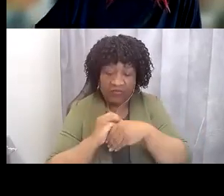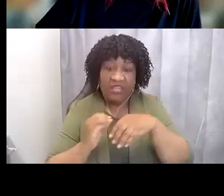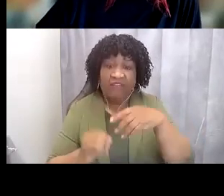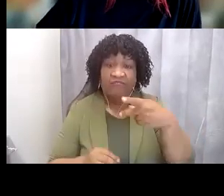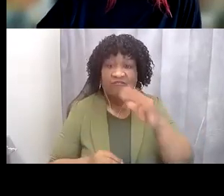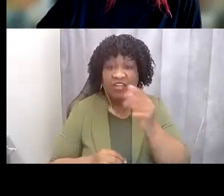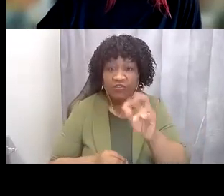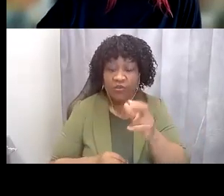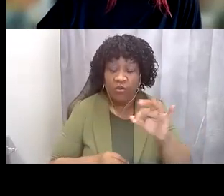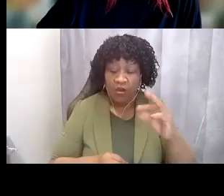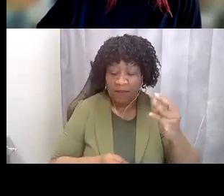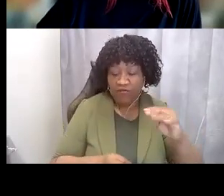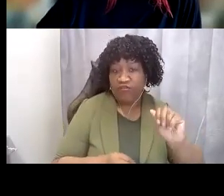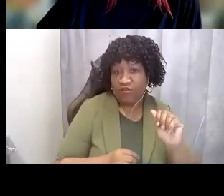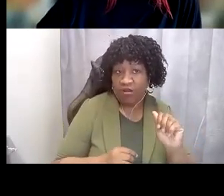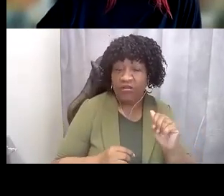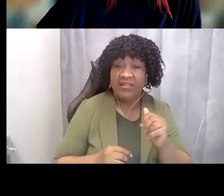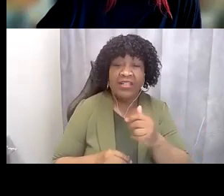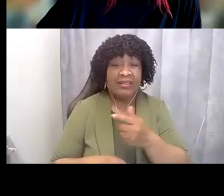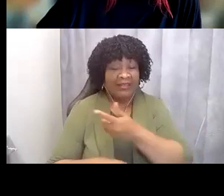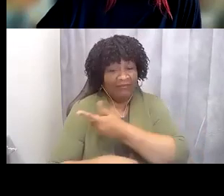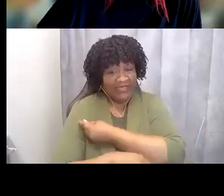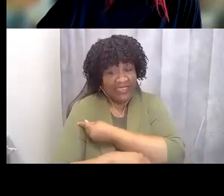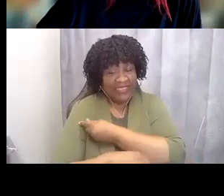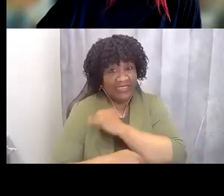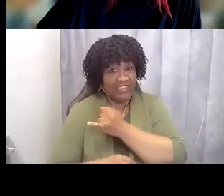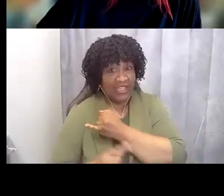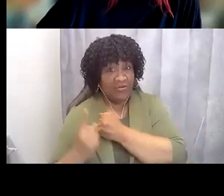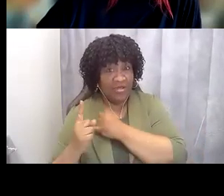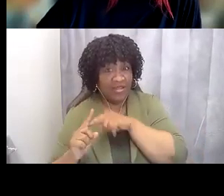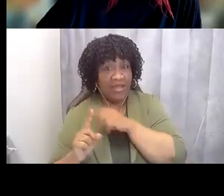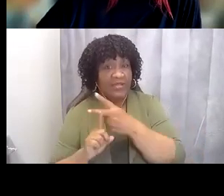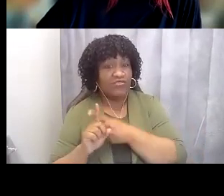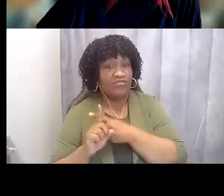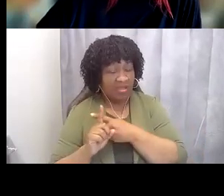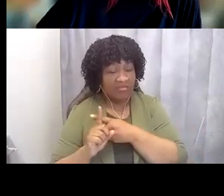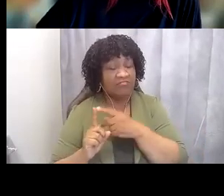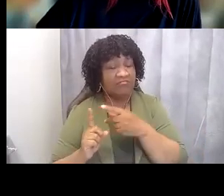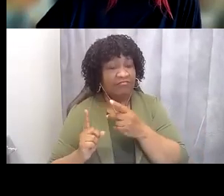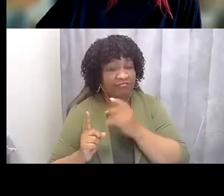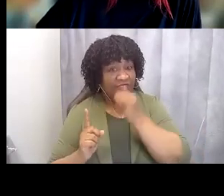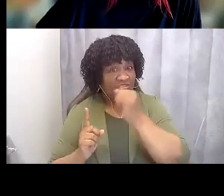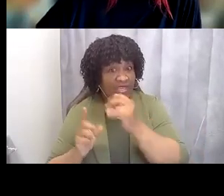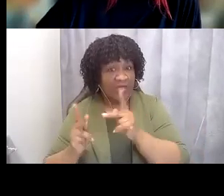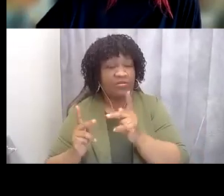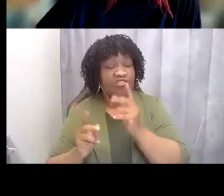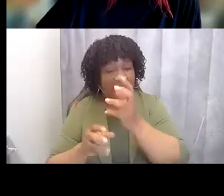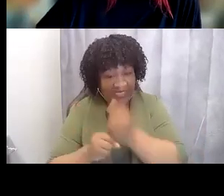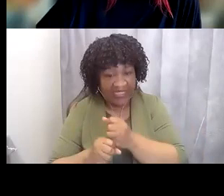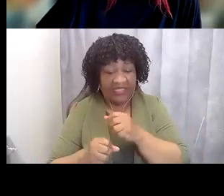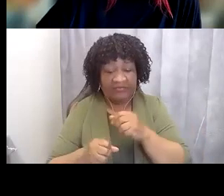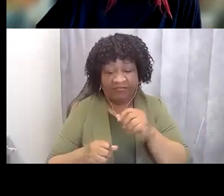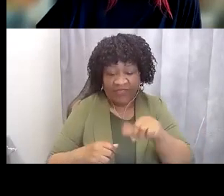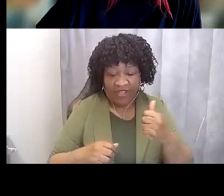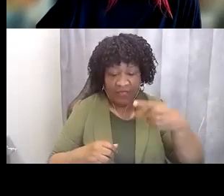So they are considered vaccinated, but not after, after 2 months, they would want to go get, which is a pretty